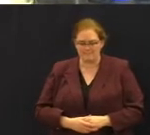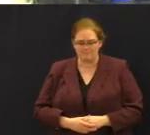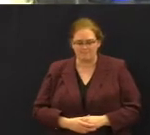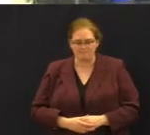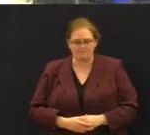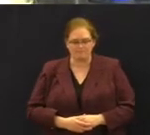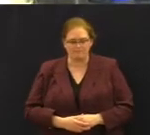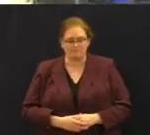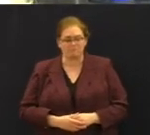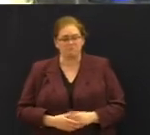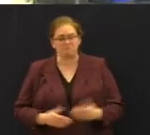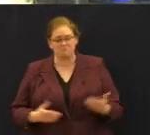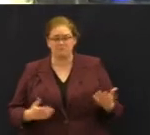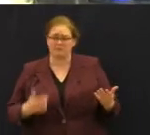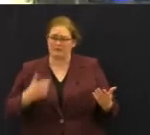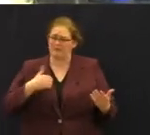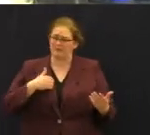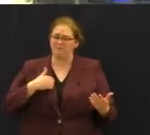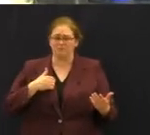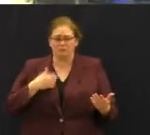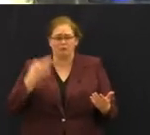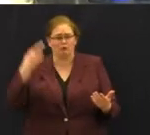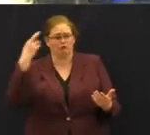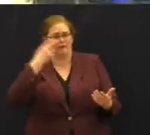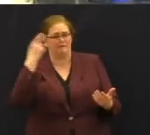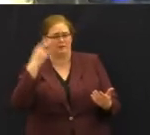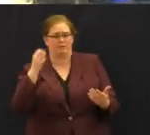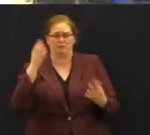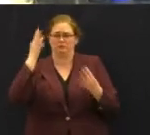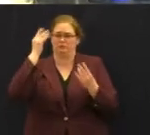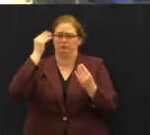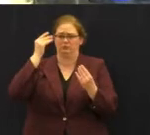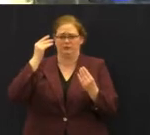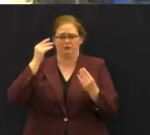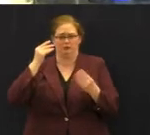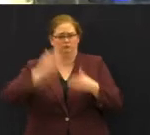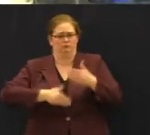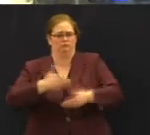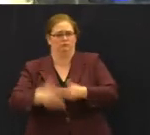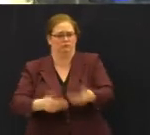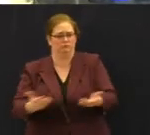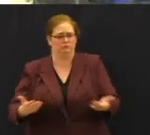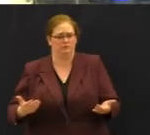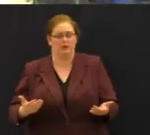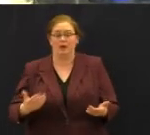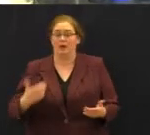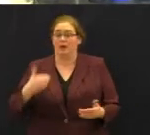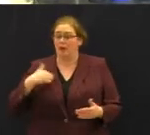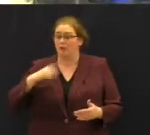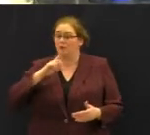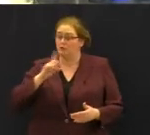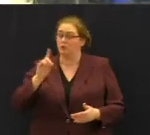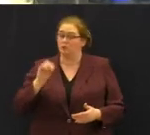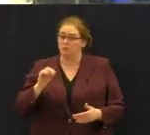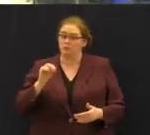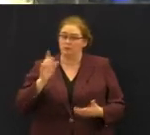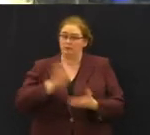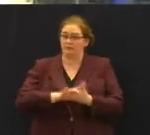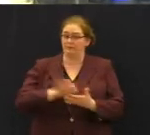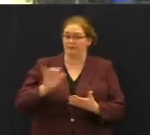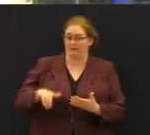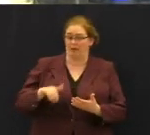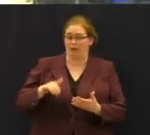something that's reasonable to consider for our country. And I really do believe that it's reasonable.